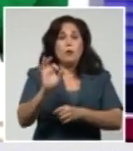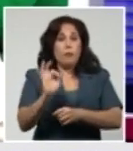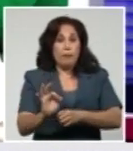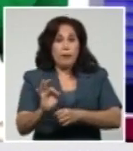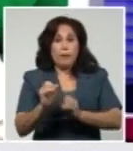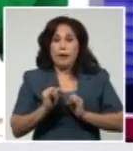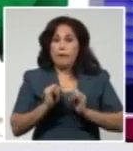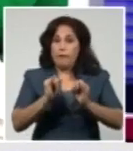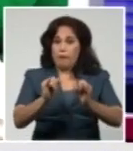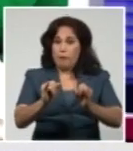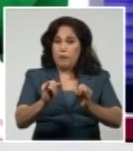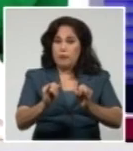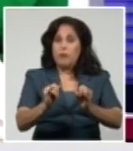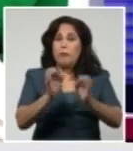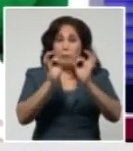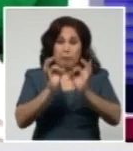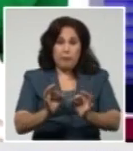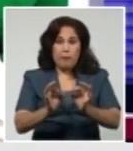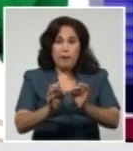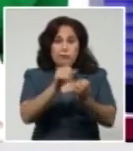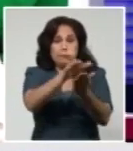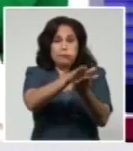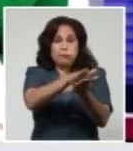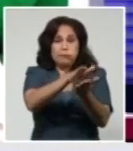Yesterday specifically,